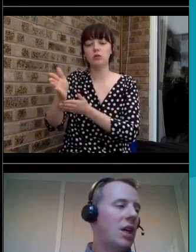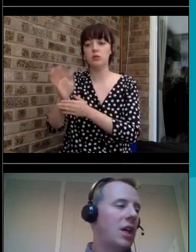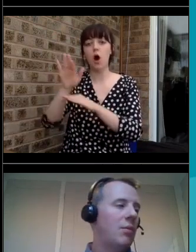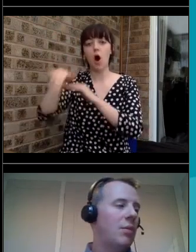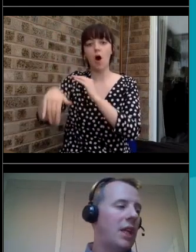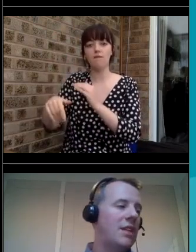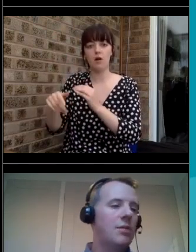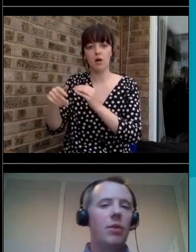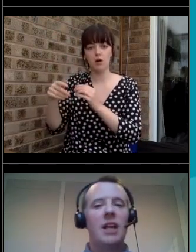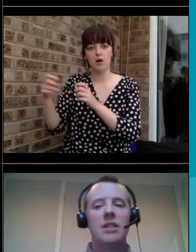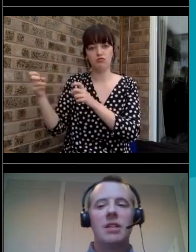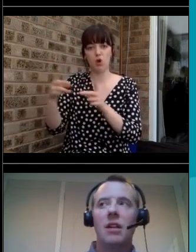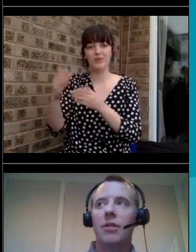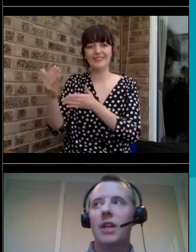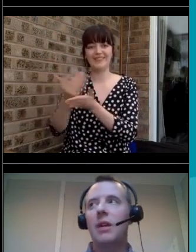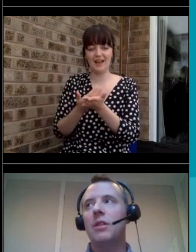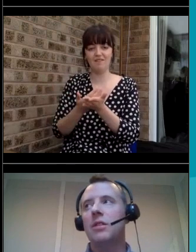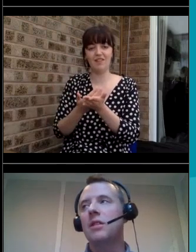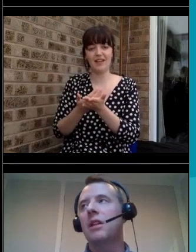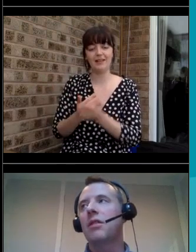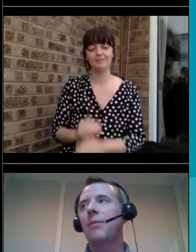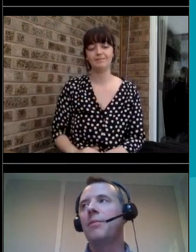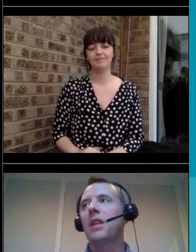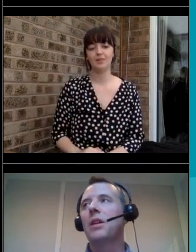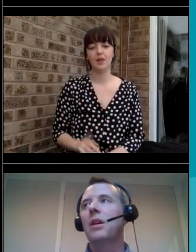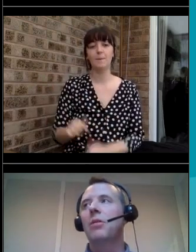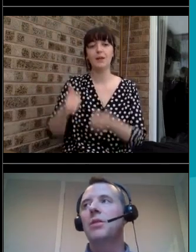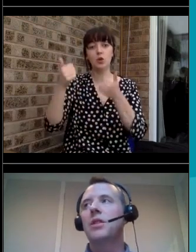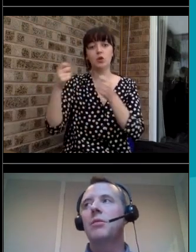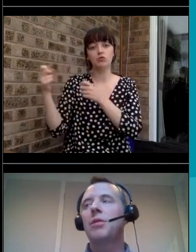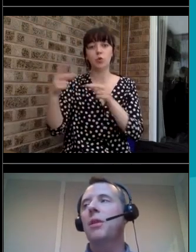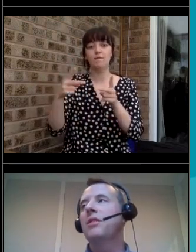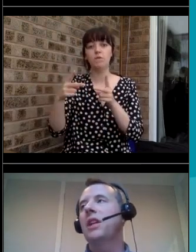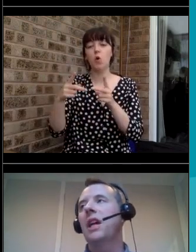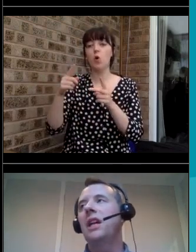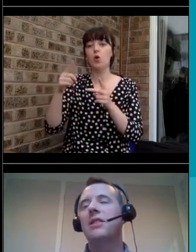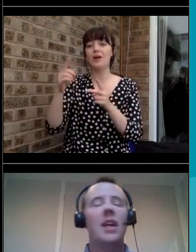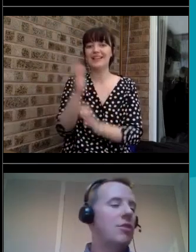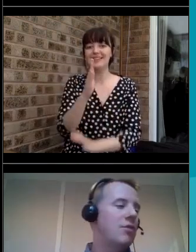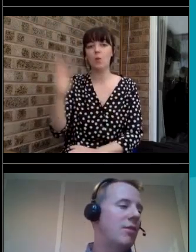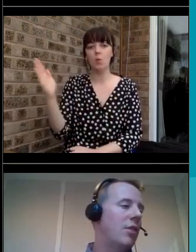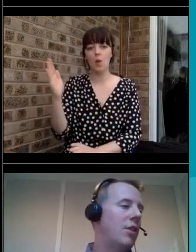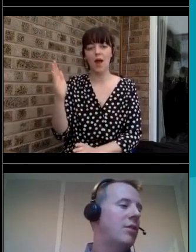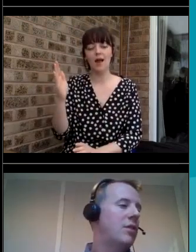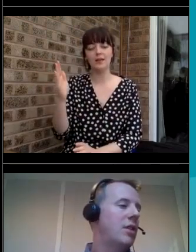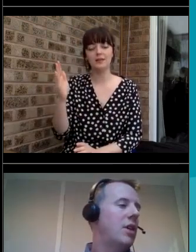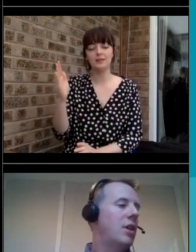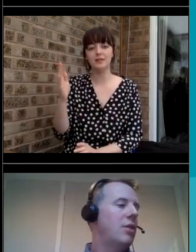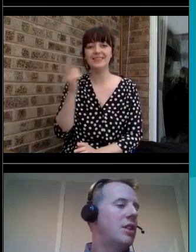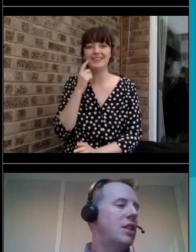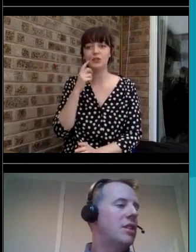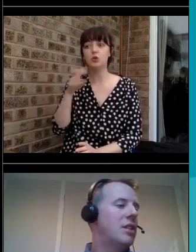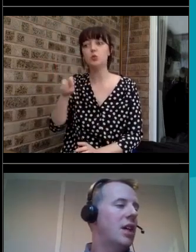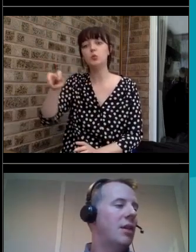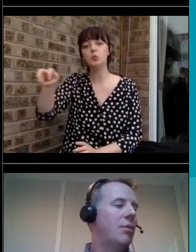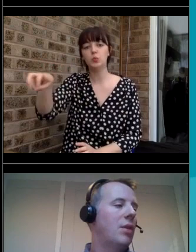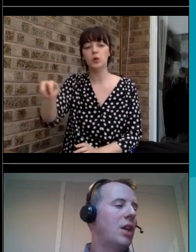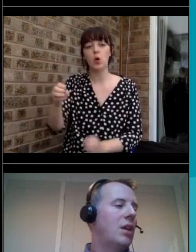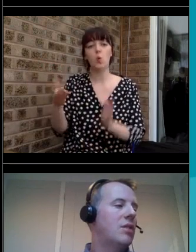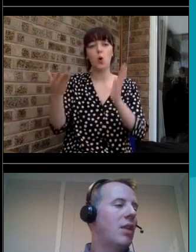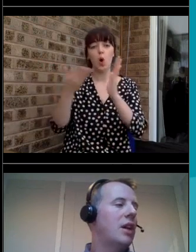route east-west along the A127. We're also promoting a secondary route, which